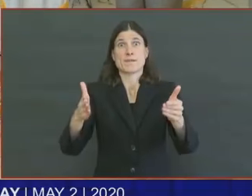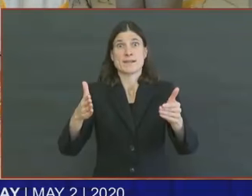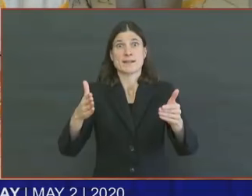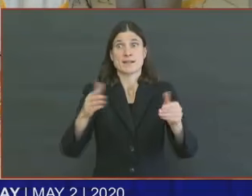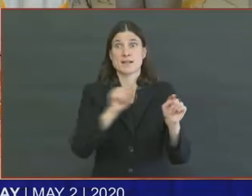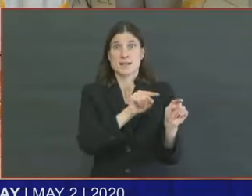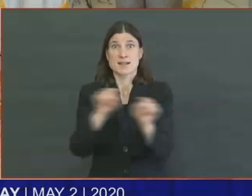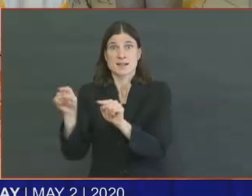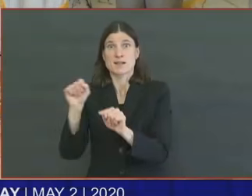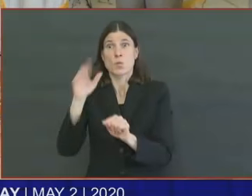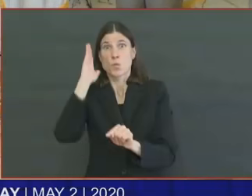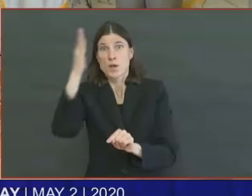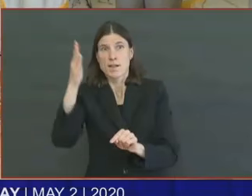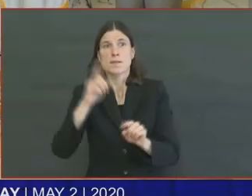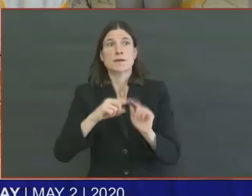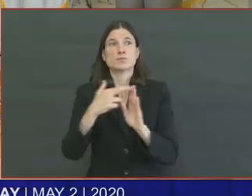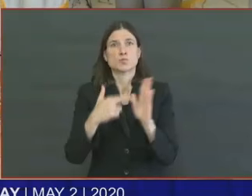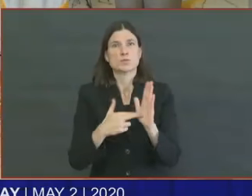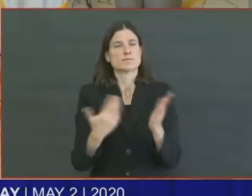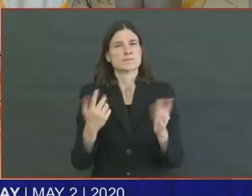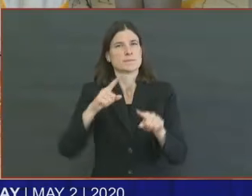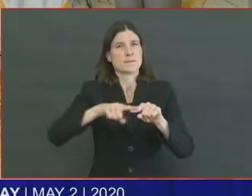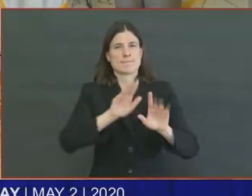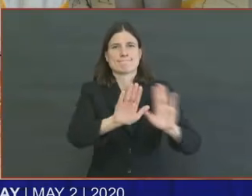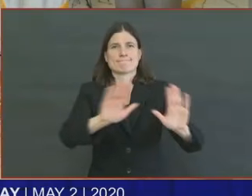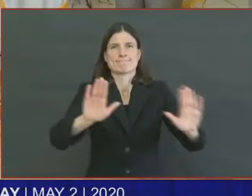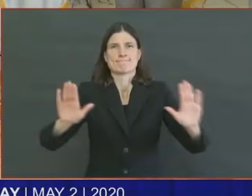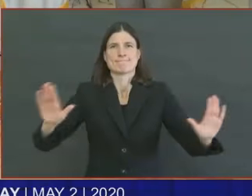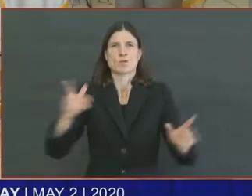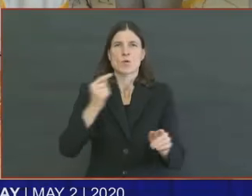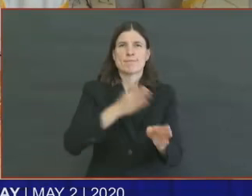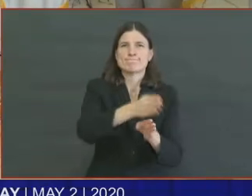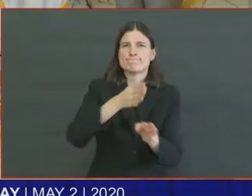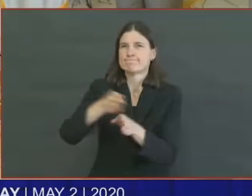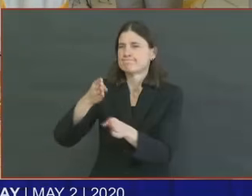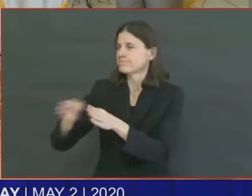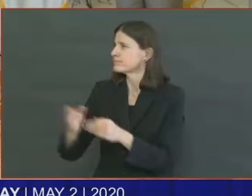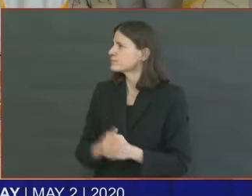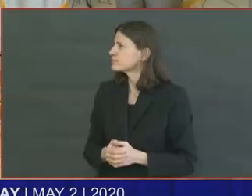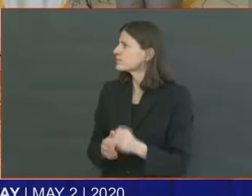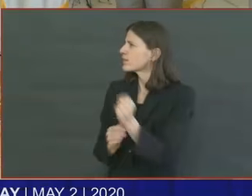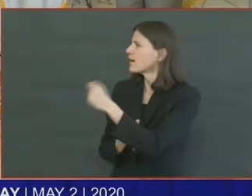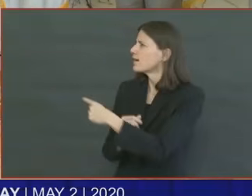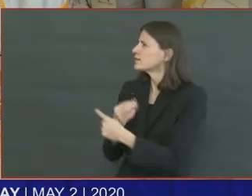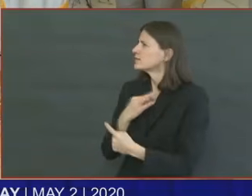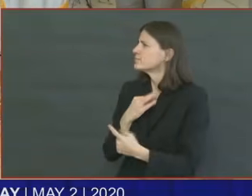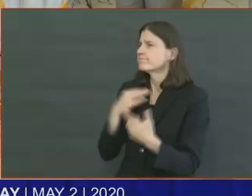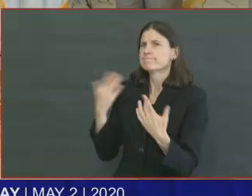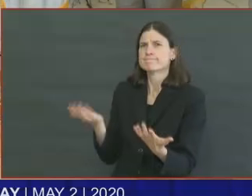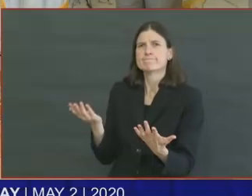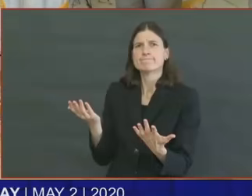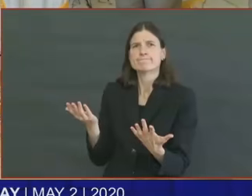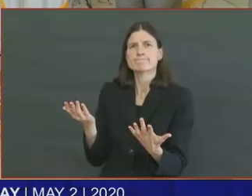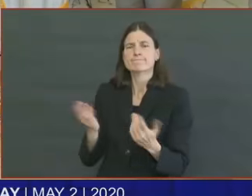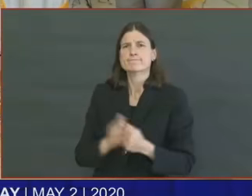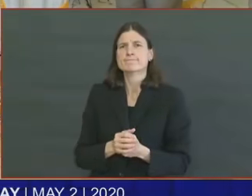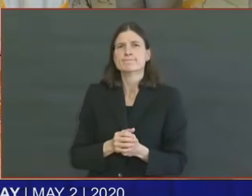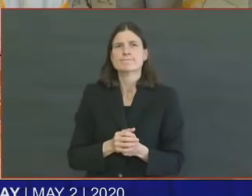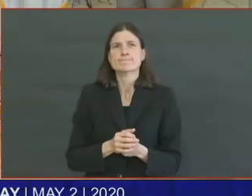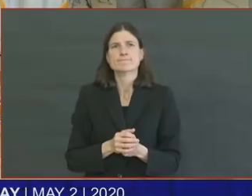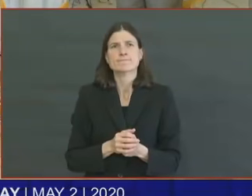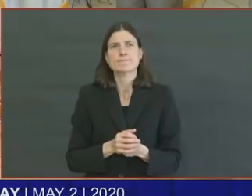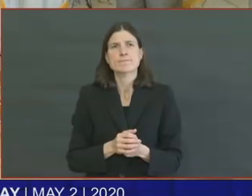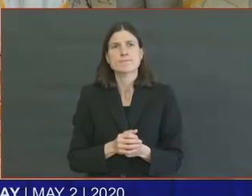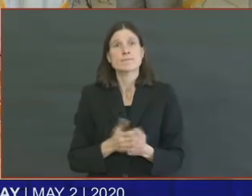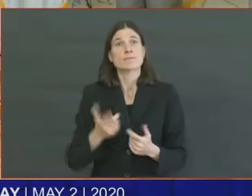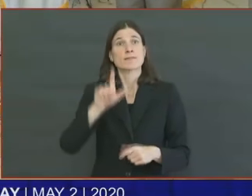of the Warwick Beacon asks, are protocols being developed for the reopening of libraries, given that they serve as an important resource to so